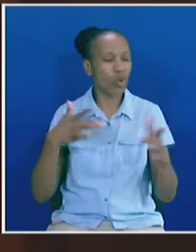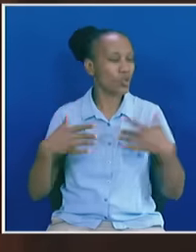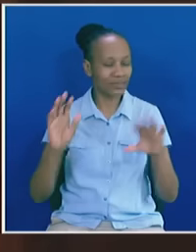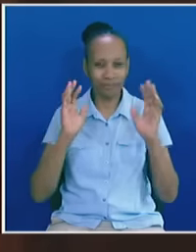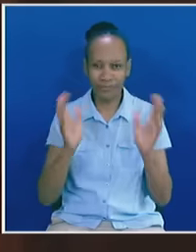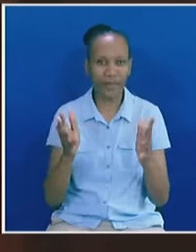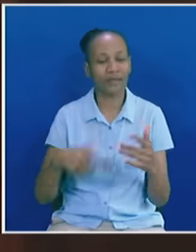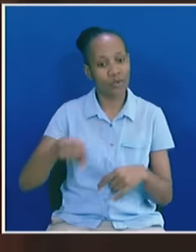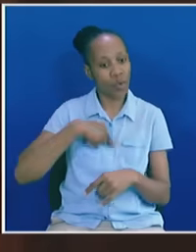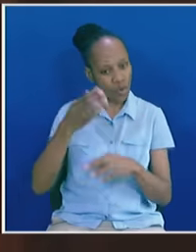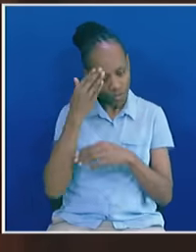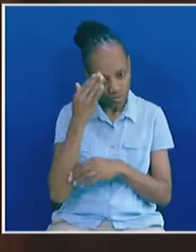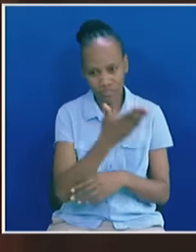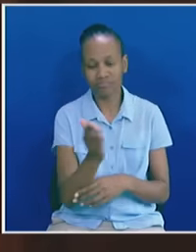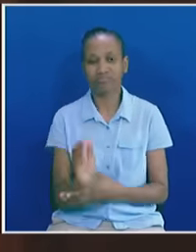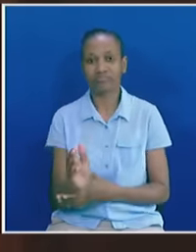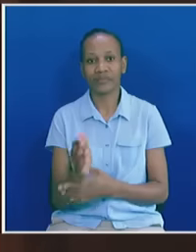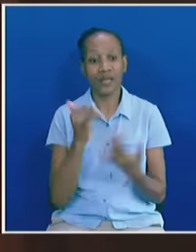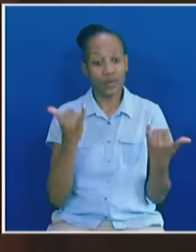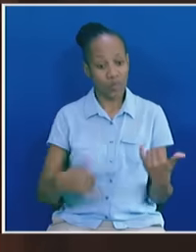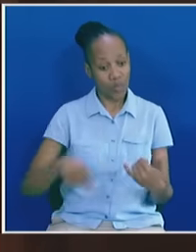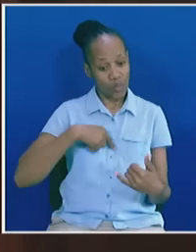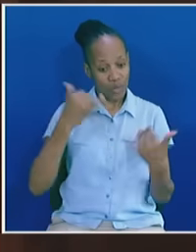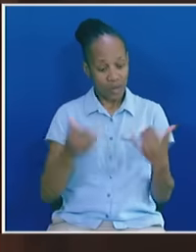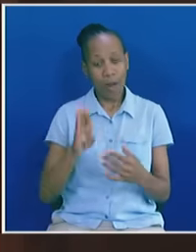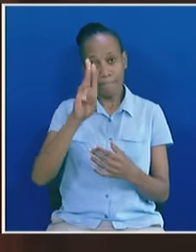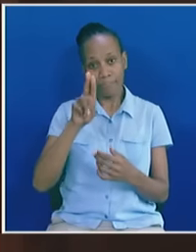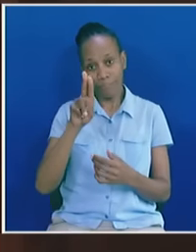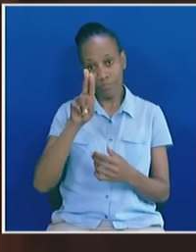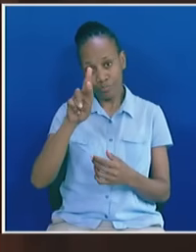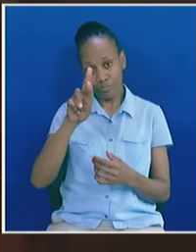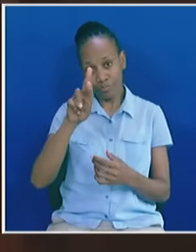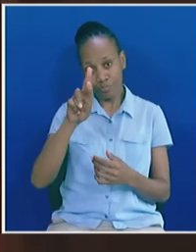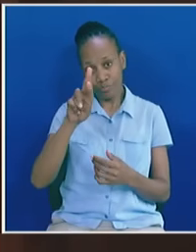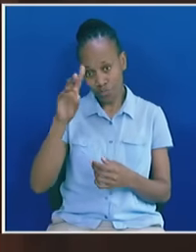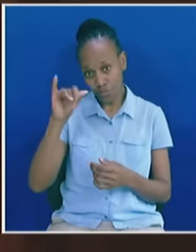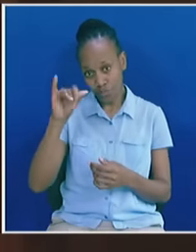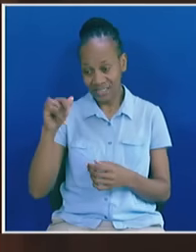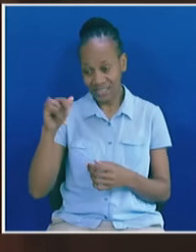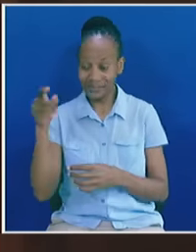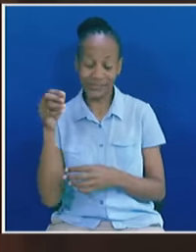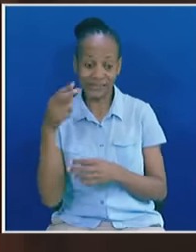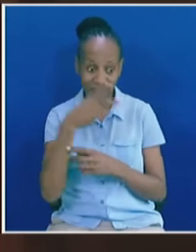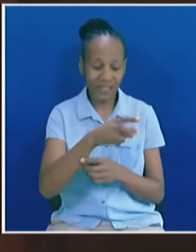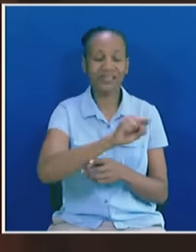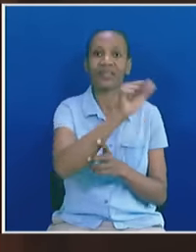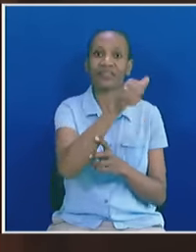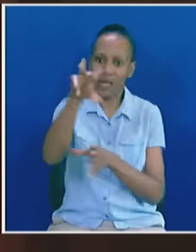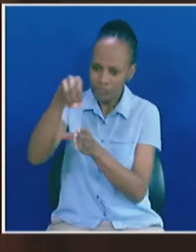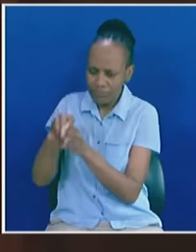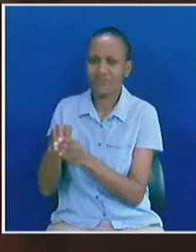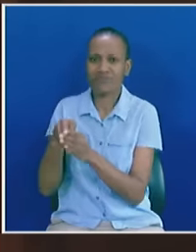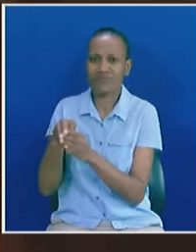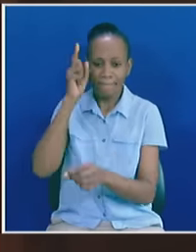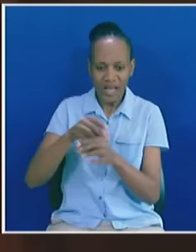all of us. As the guarantor of the Burundi peace process, South Africa has been involved in finding a lasting solution